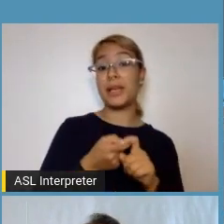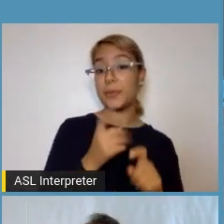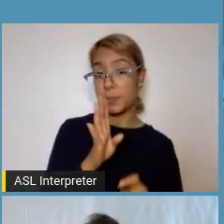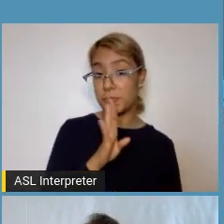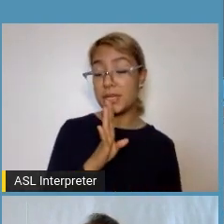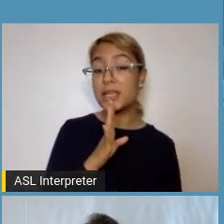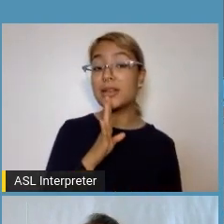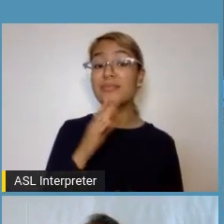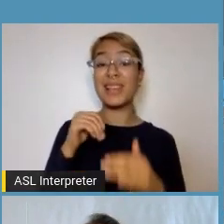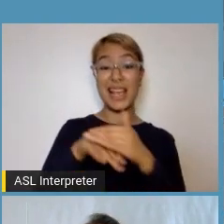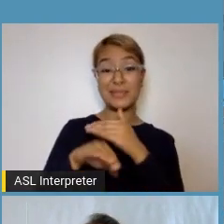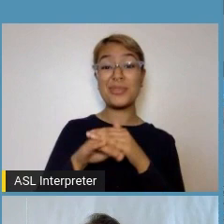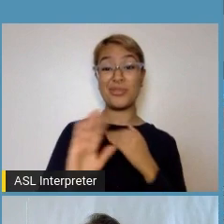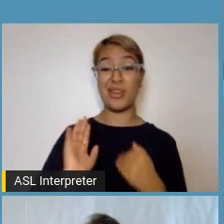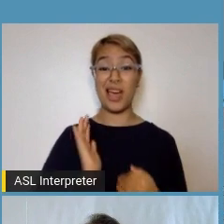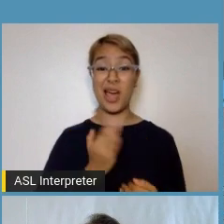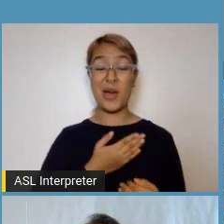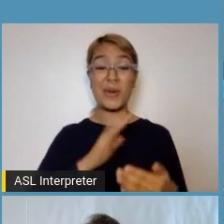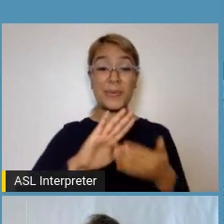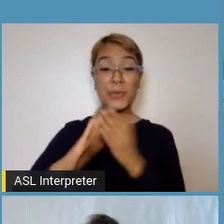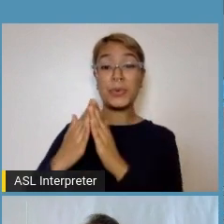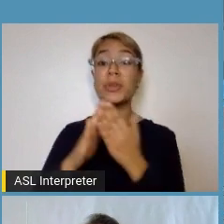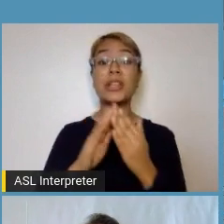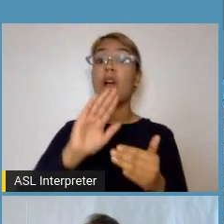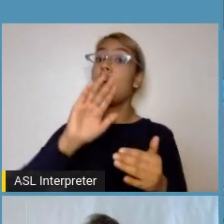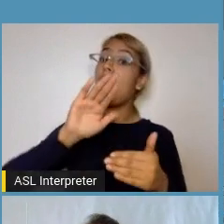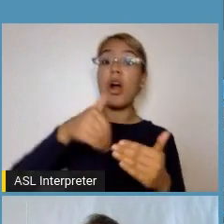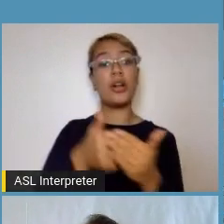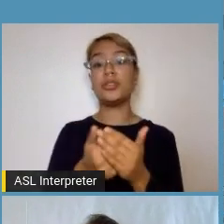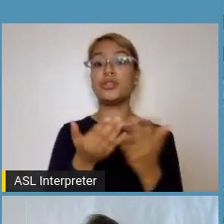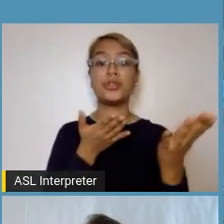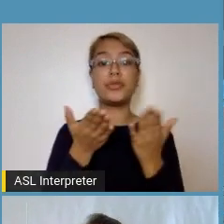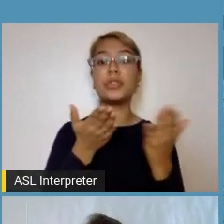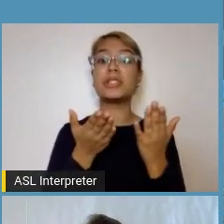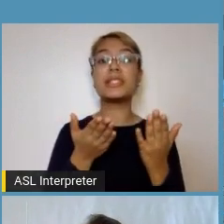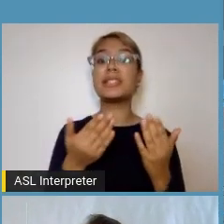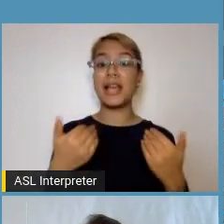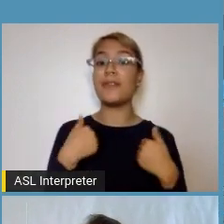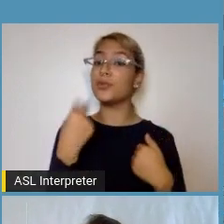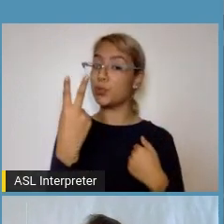To be accessible to our community, all services and labels are offered bilingually.